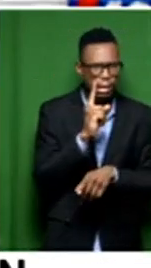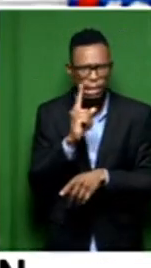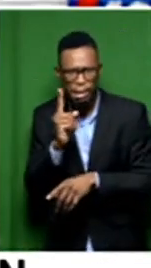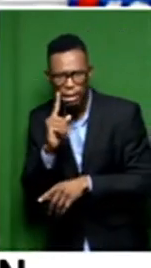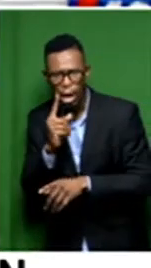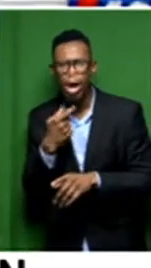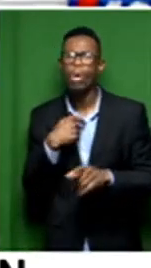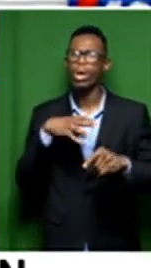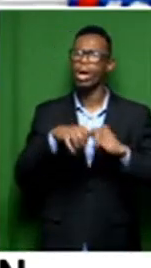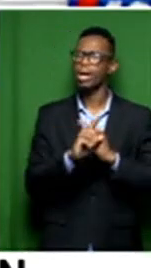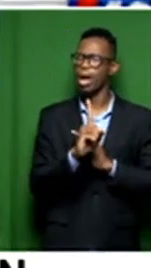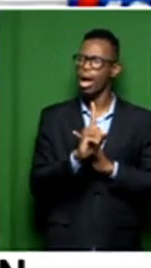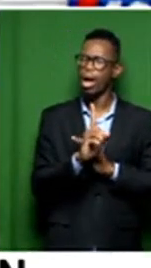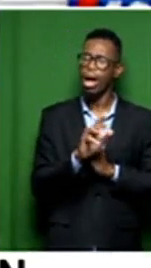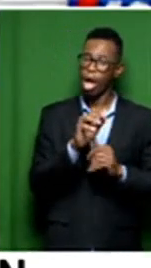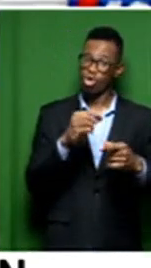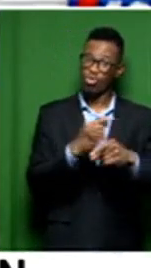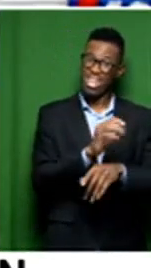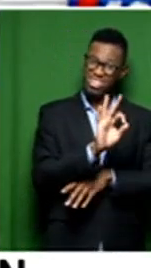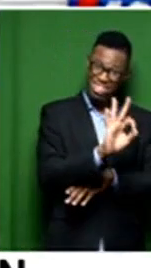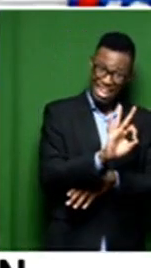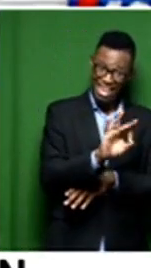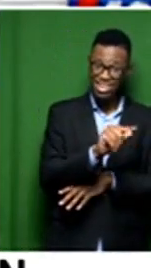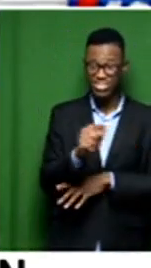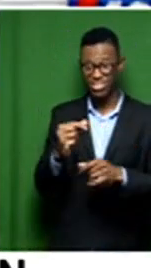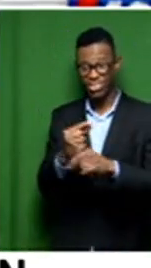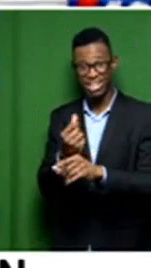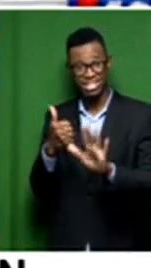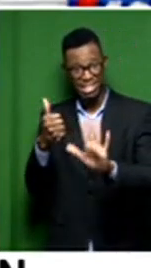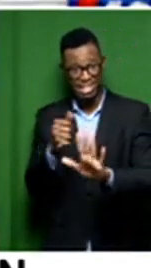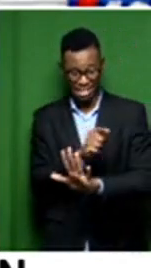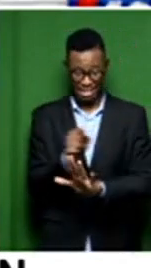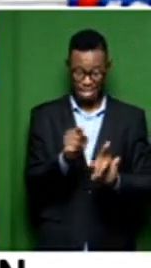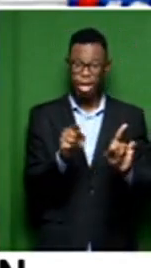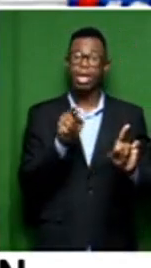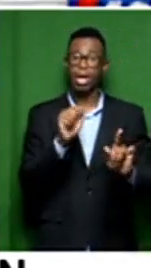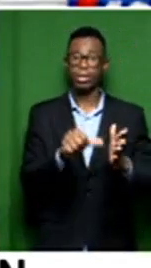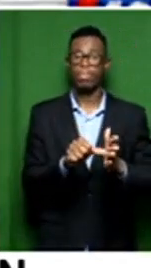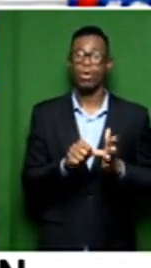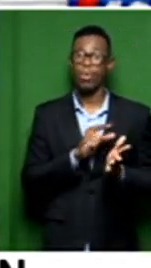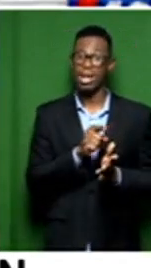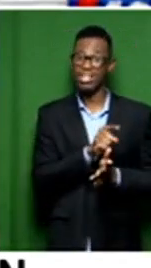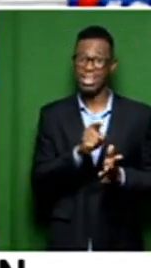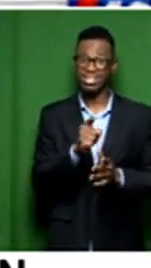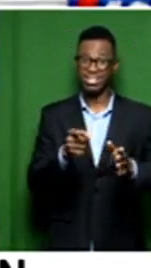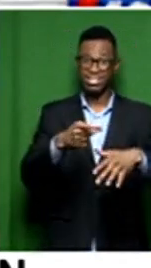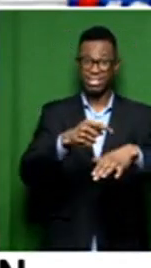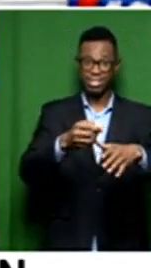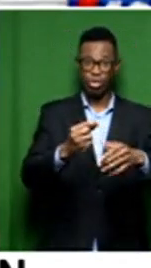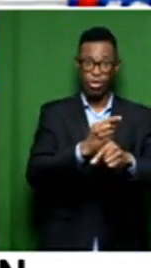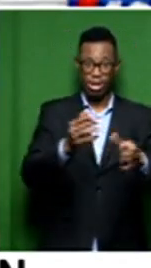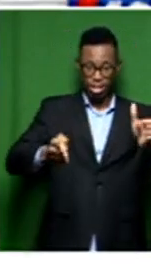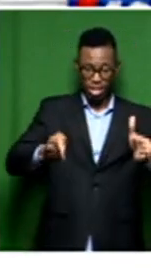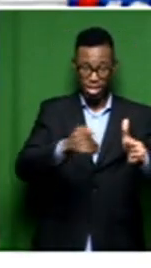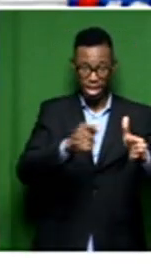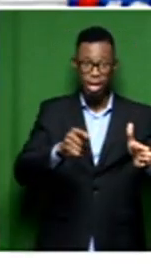we know that that's a really foundational year. It's also the year we start to hear about stories of bullying and other kinds of things that are coming up